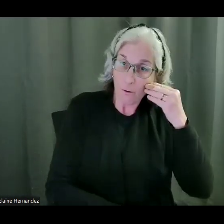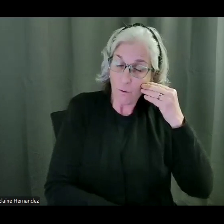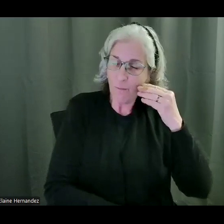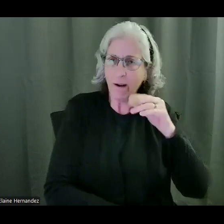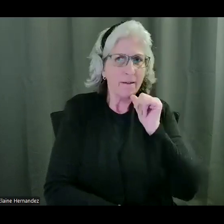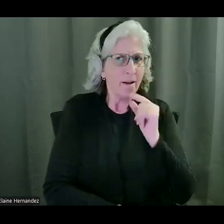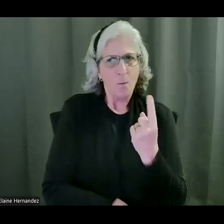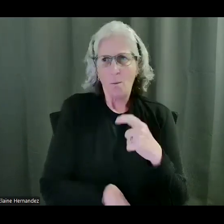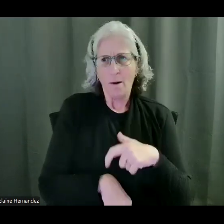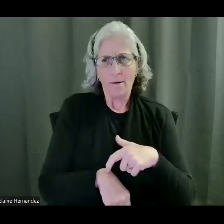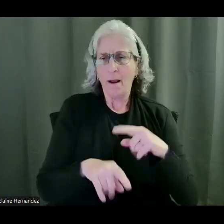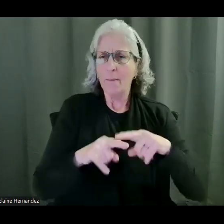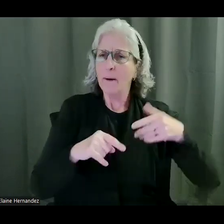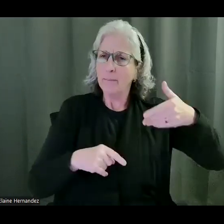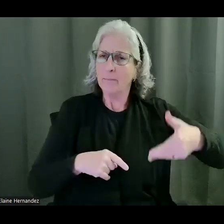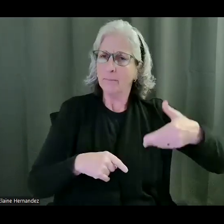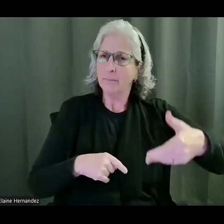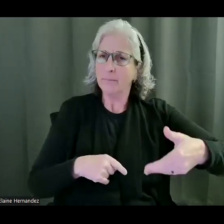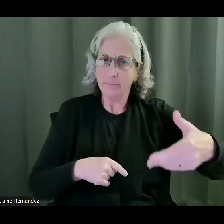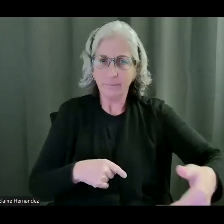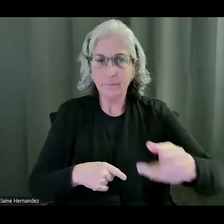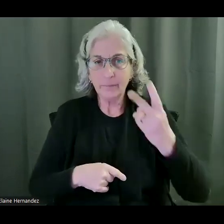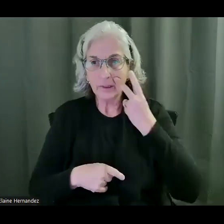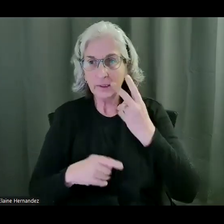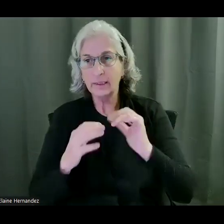was able to progress.